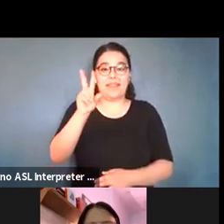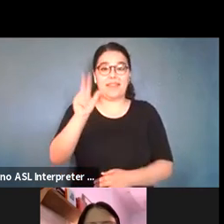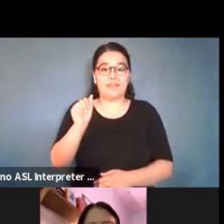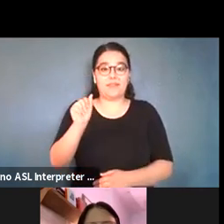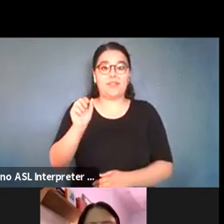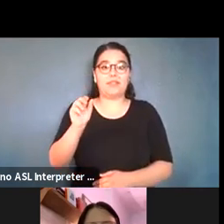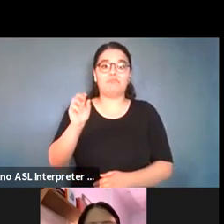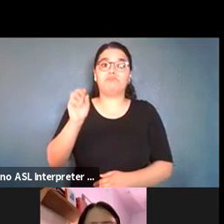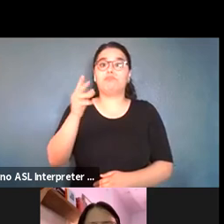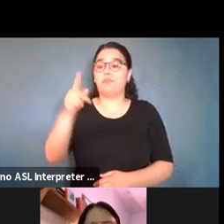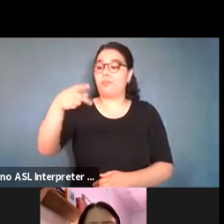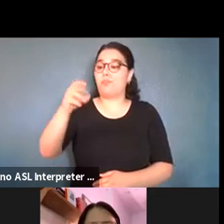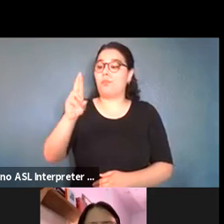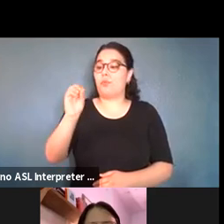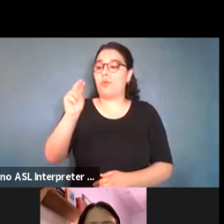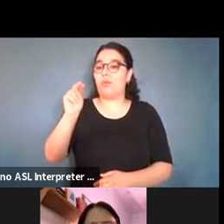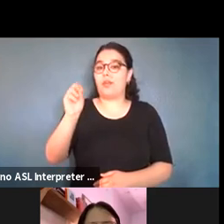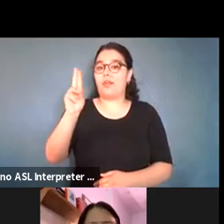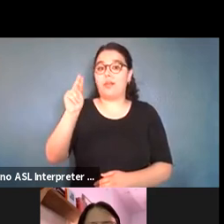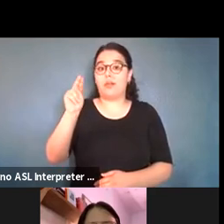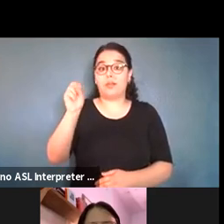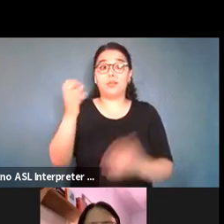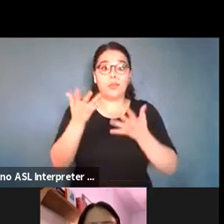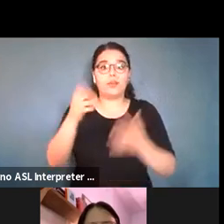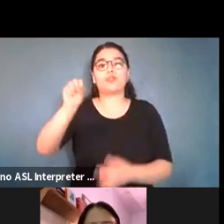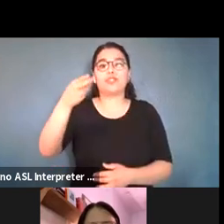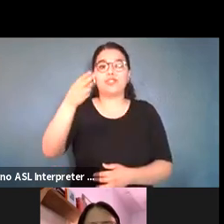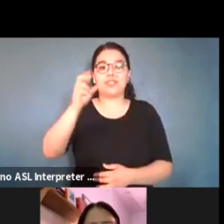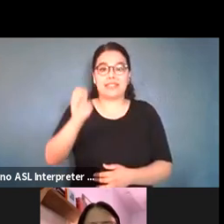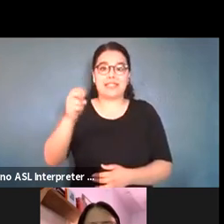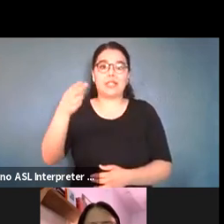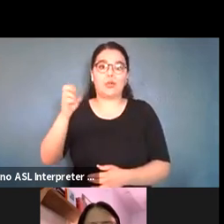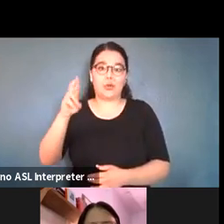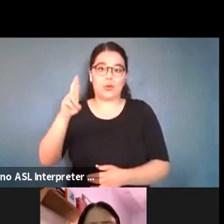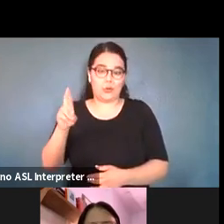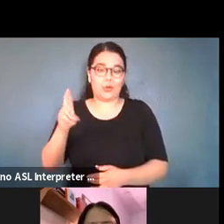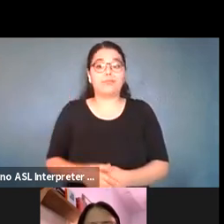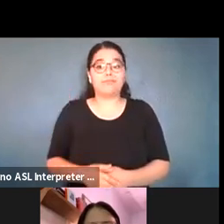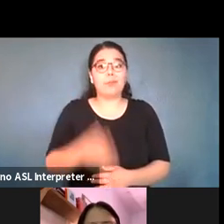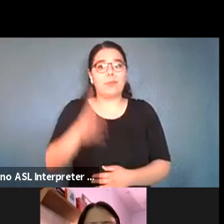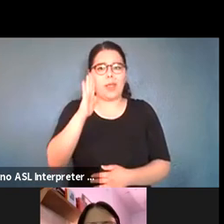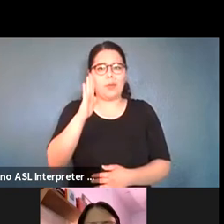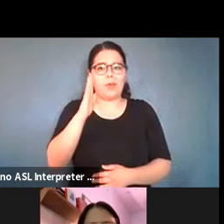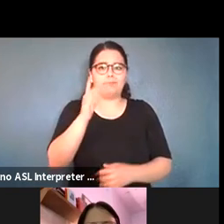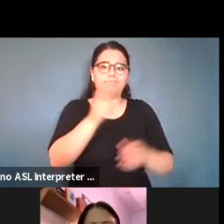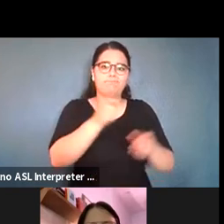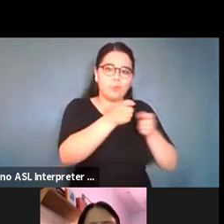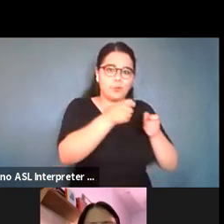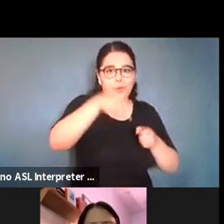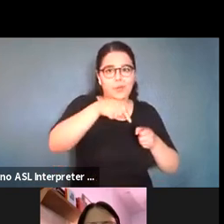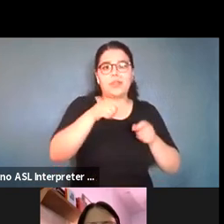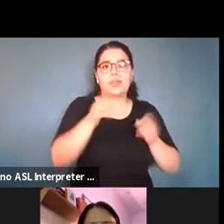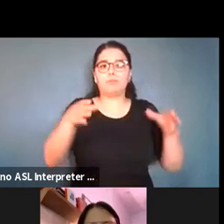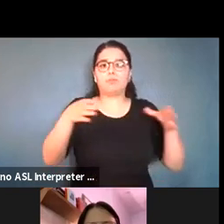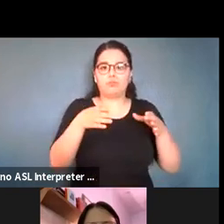be monitoring this session on behalf of the convening planning team. If you need any tech support, please feel free to message me.